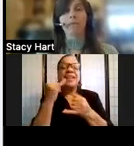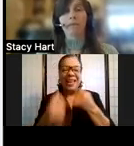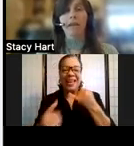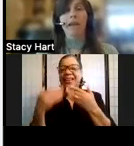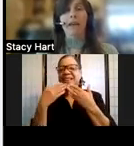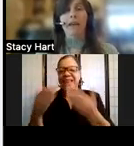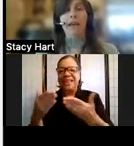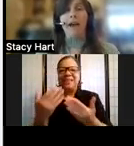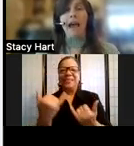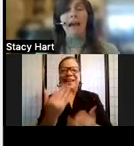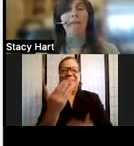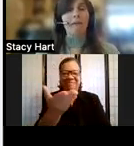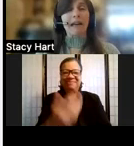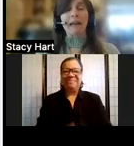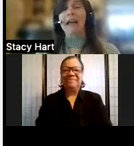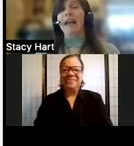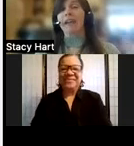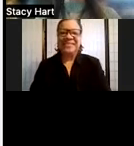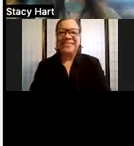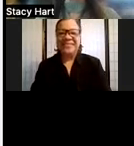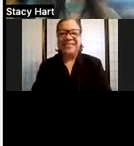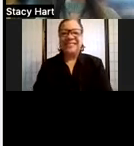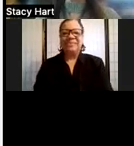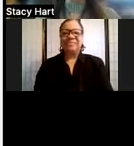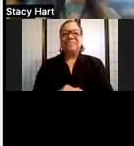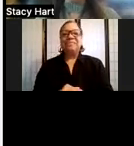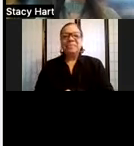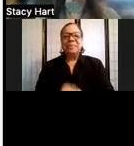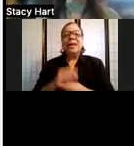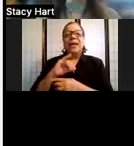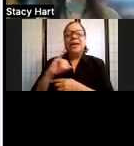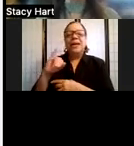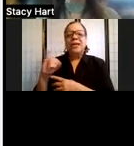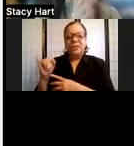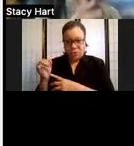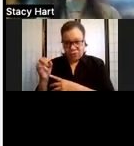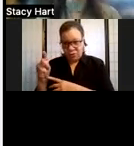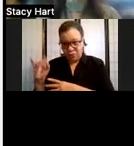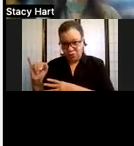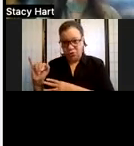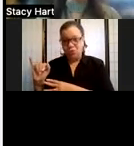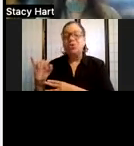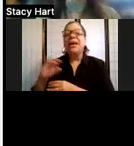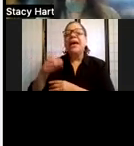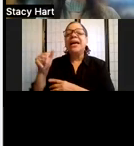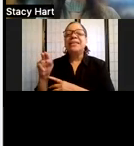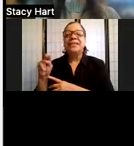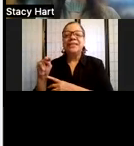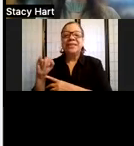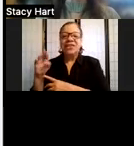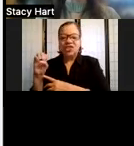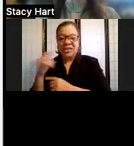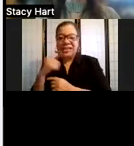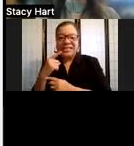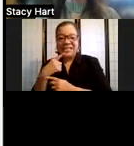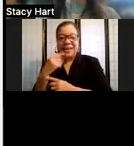you. Hi, everyone. So Judy and Janine just said it best, pretty much